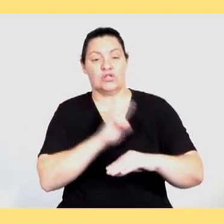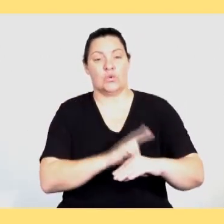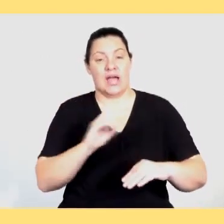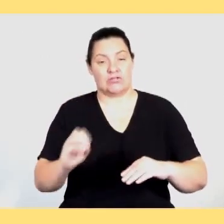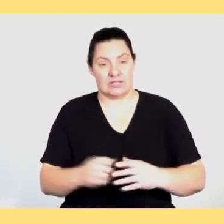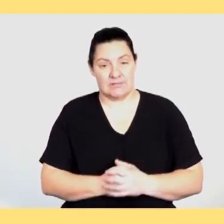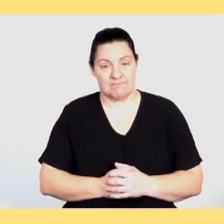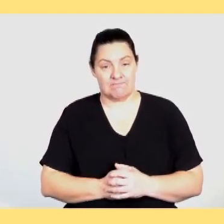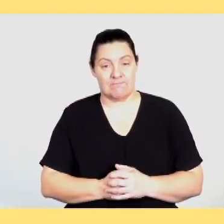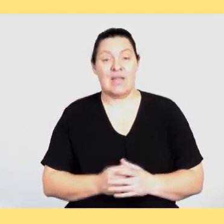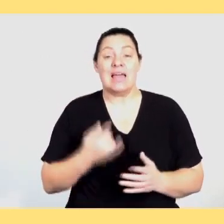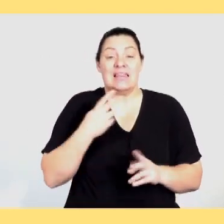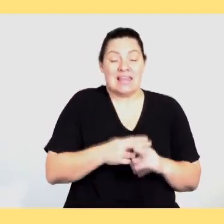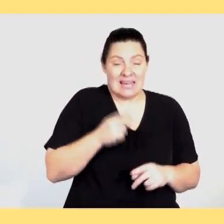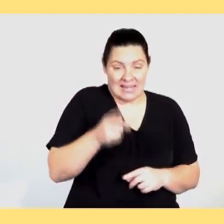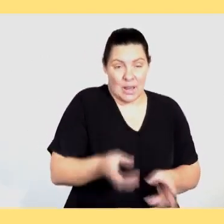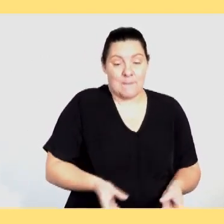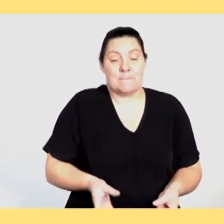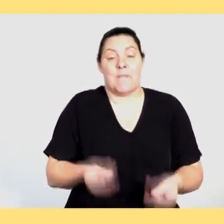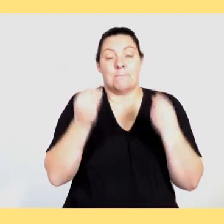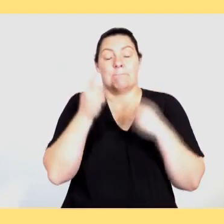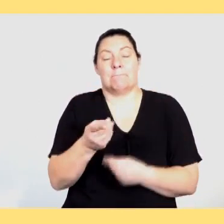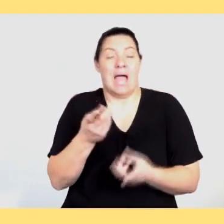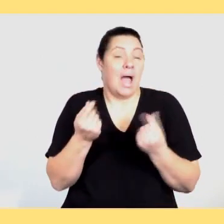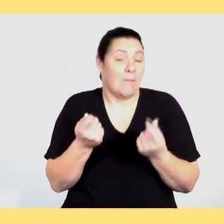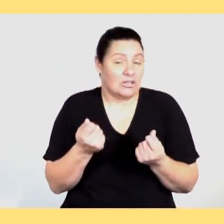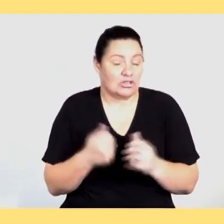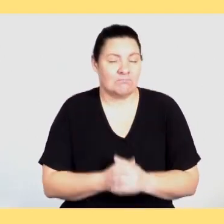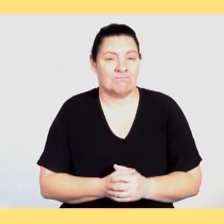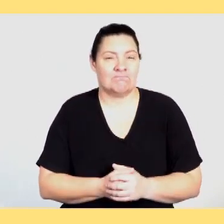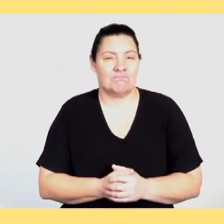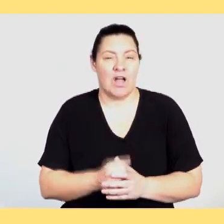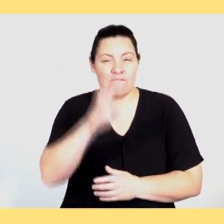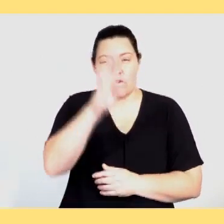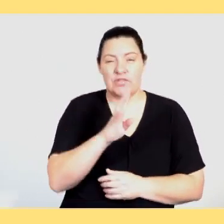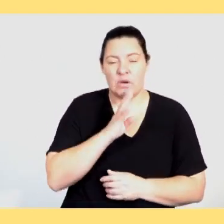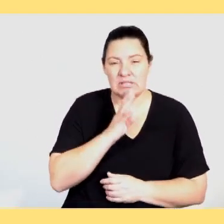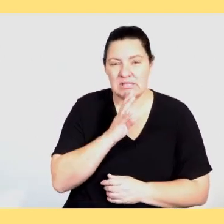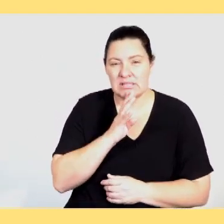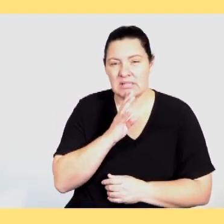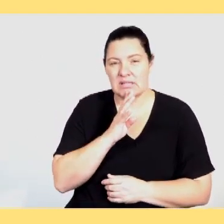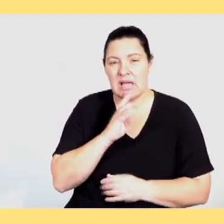100 over 200. Then you will get an amount which is